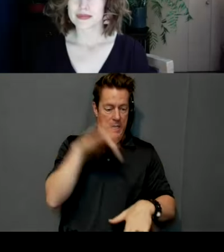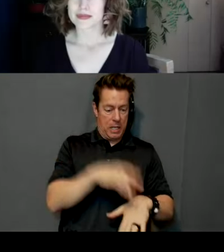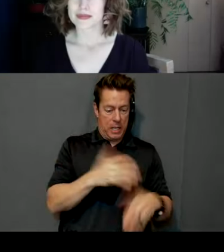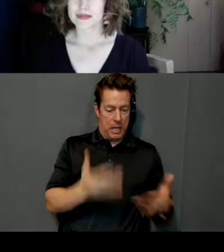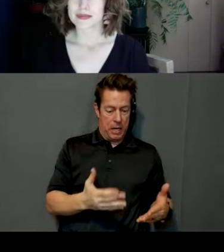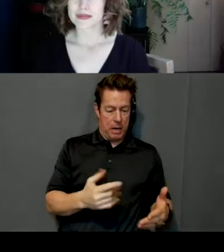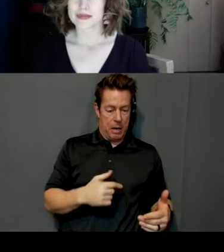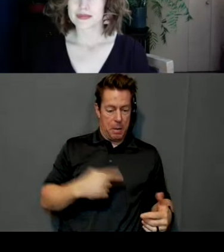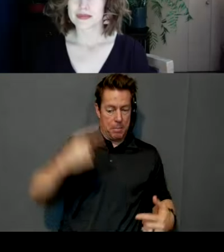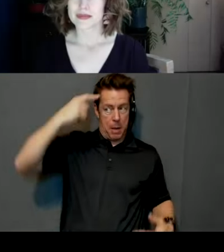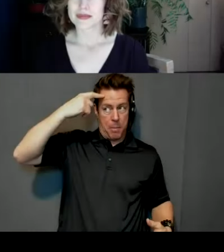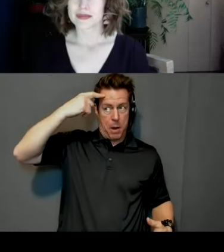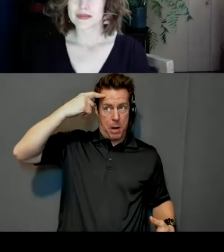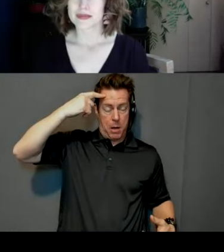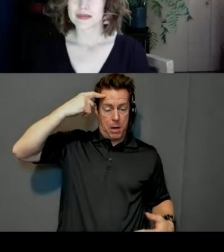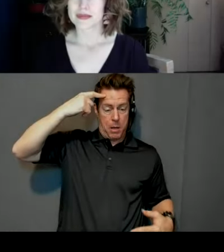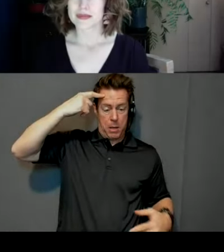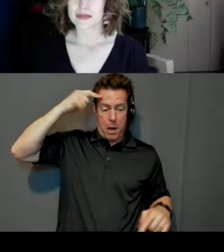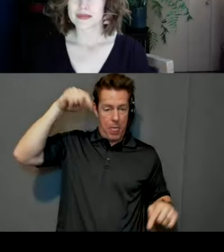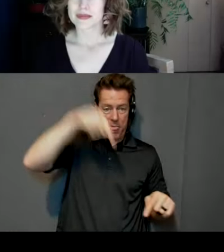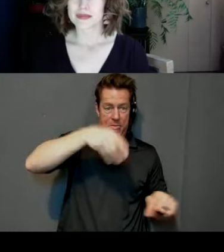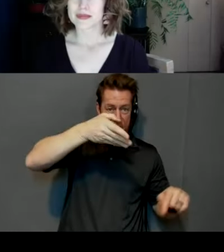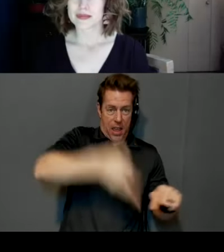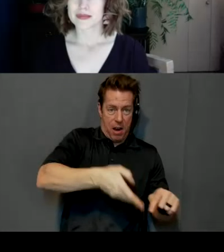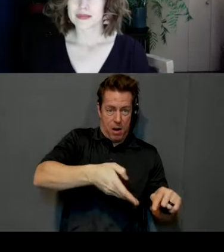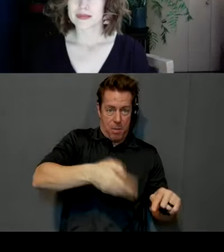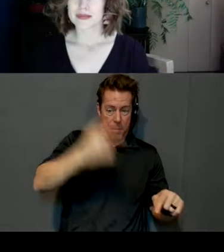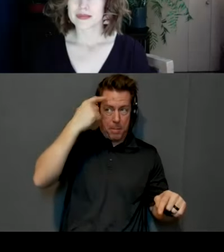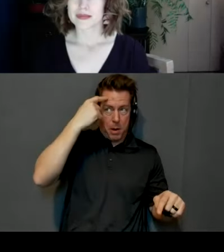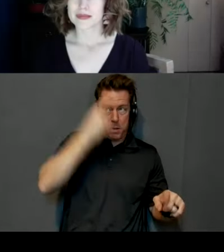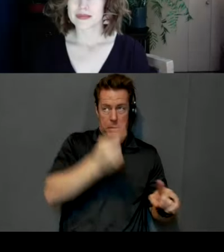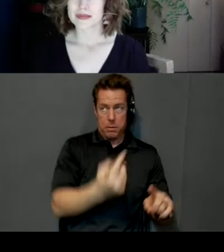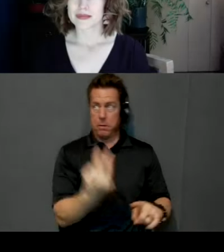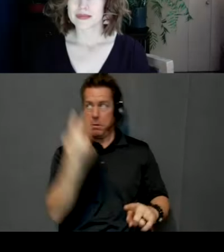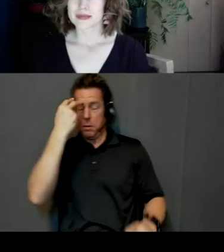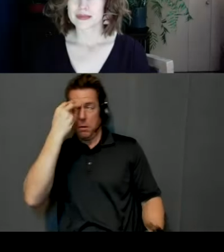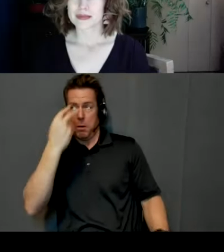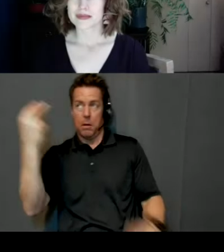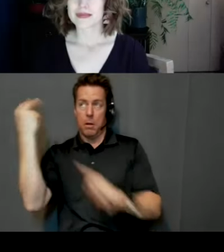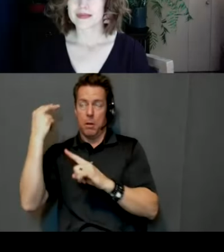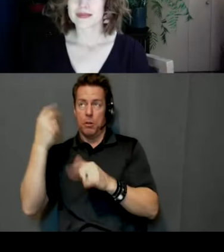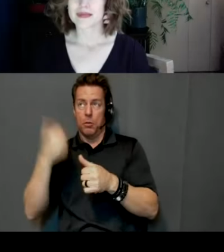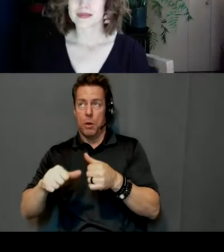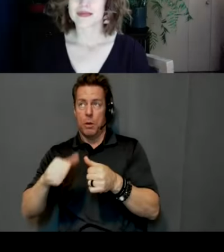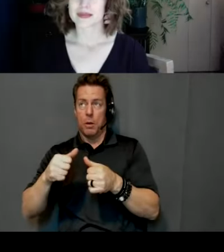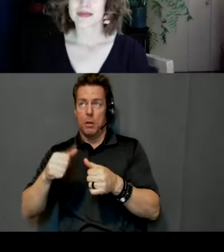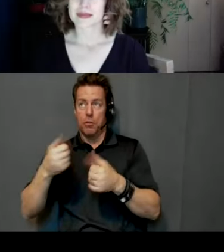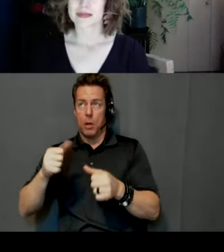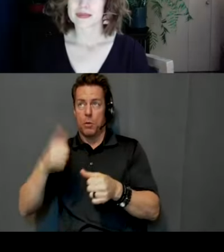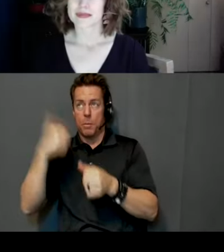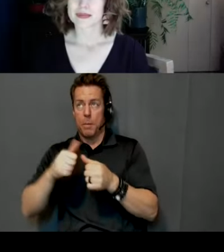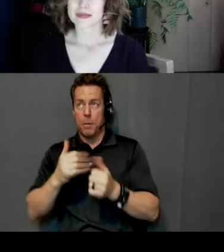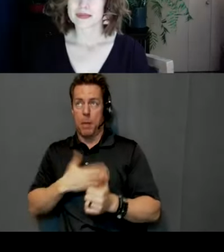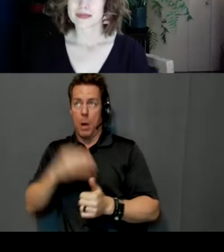mentally, you're not there and you're trying to remember your home and your space.